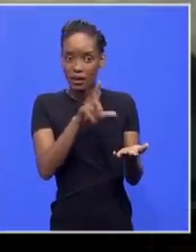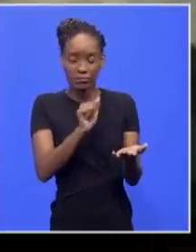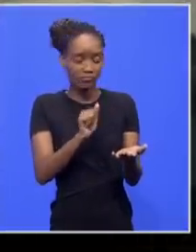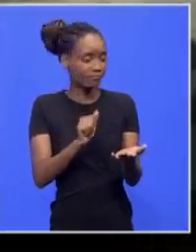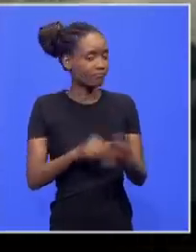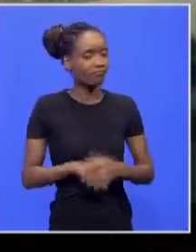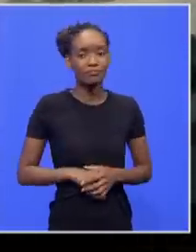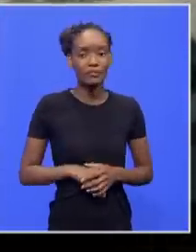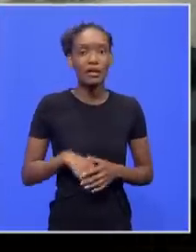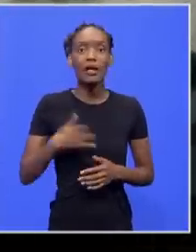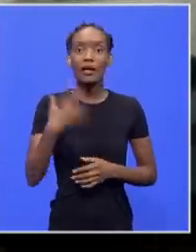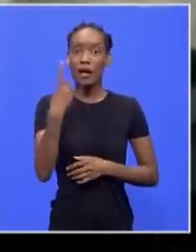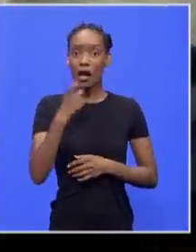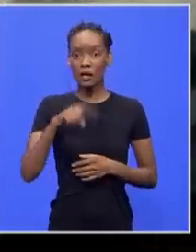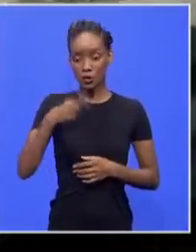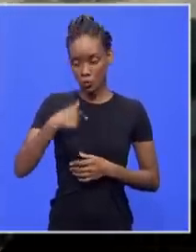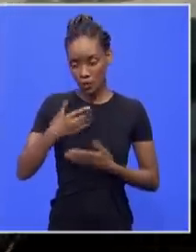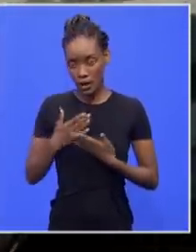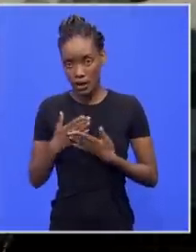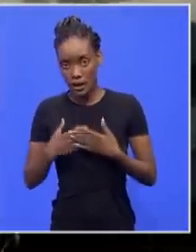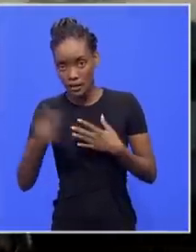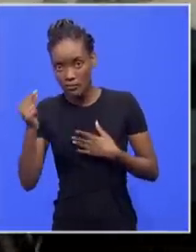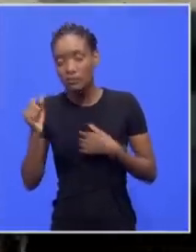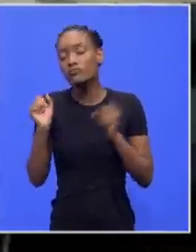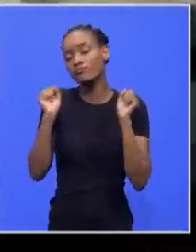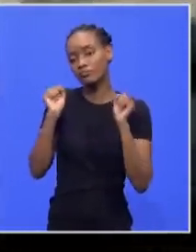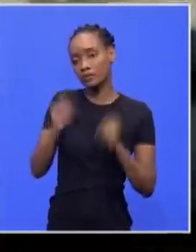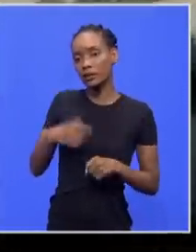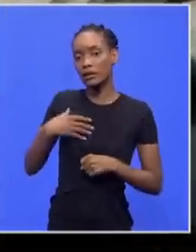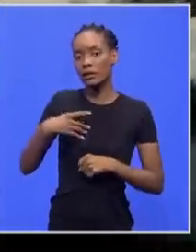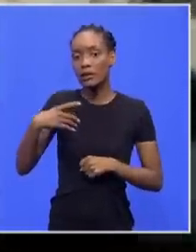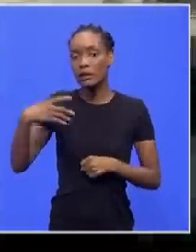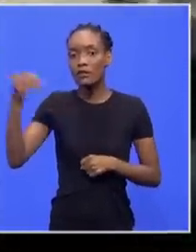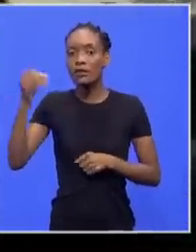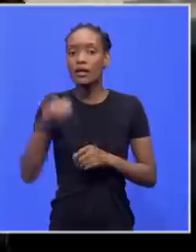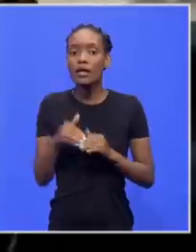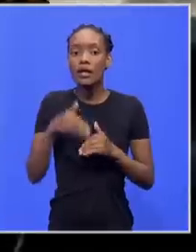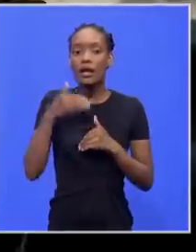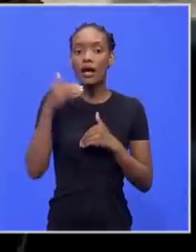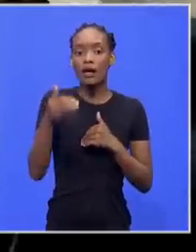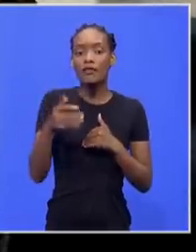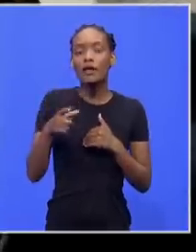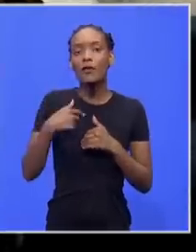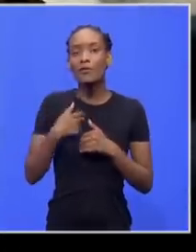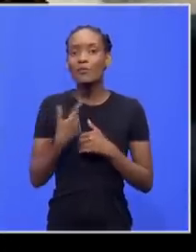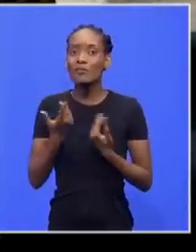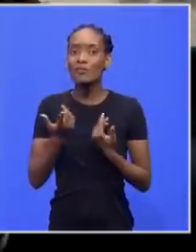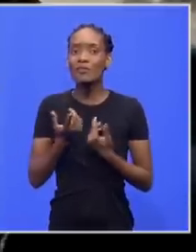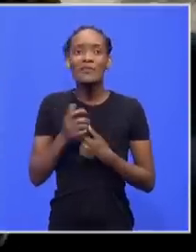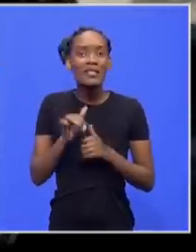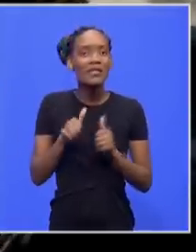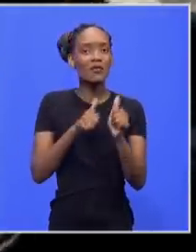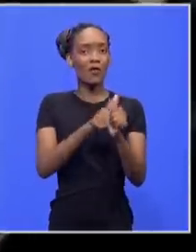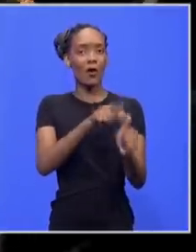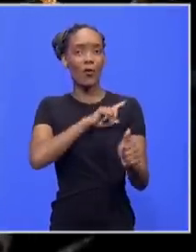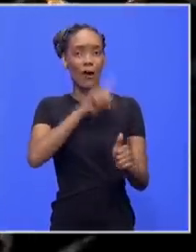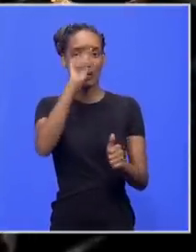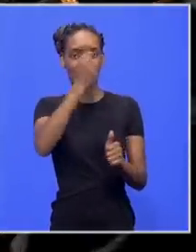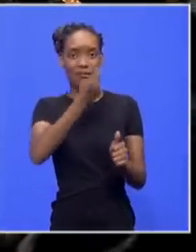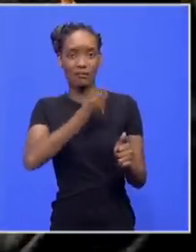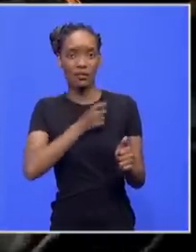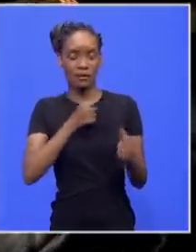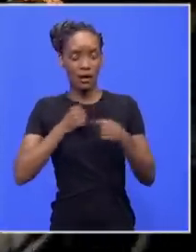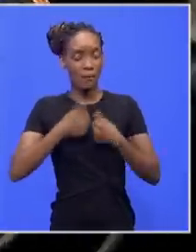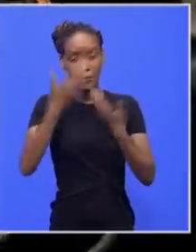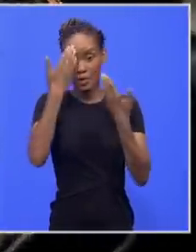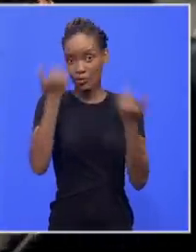We are leave. And then after that, I'll start following these people because of my son. I don't know where my son is until